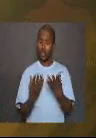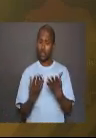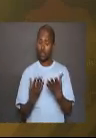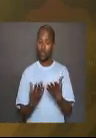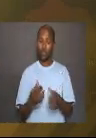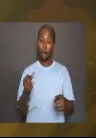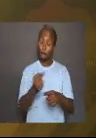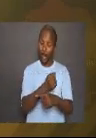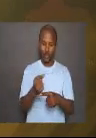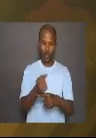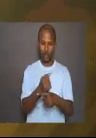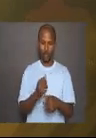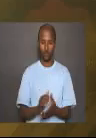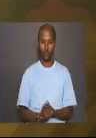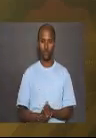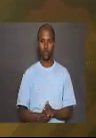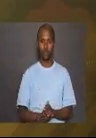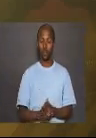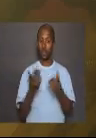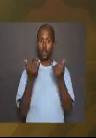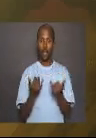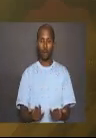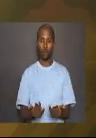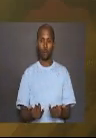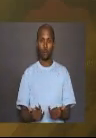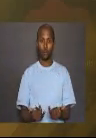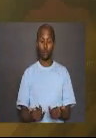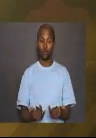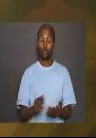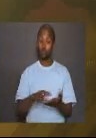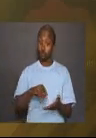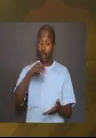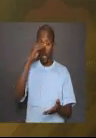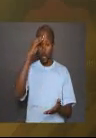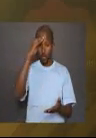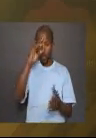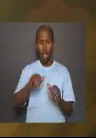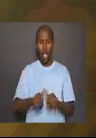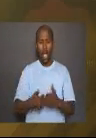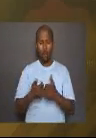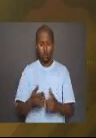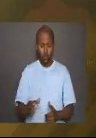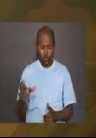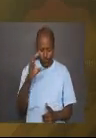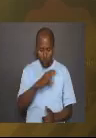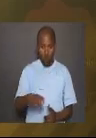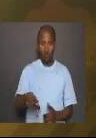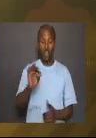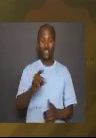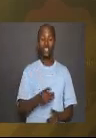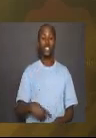deal of practice. Now, let us learn how to find the